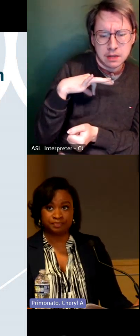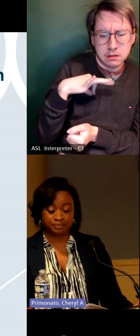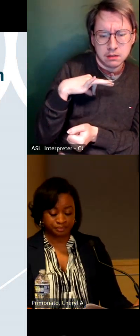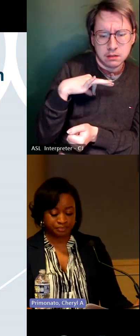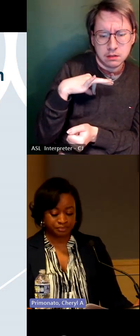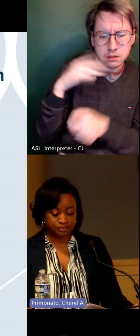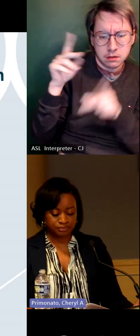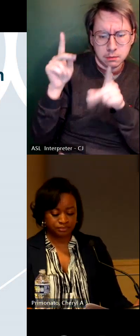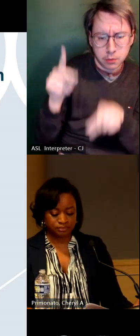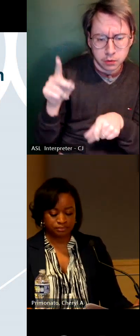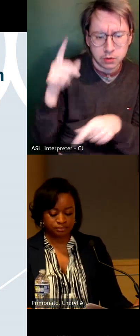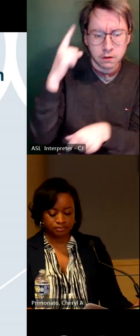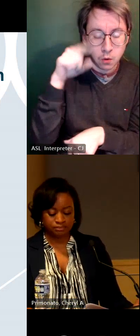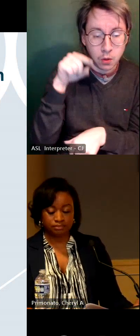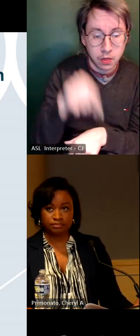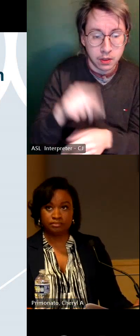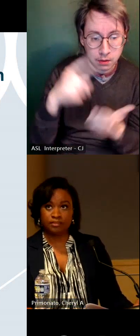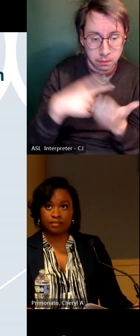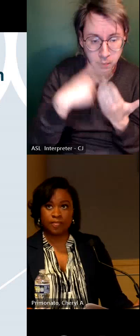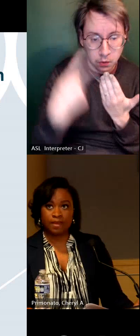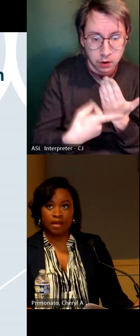proposal.